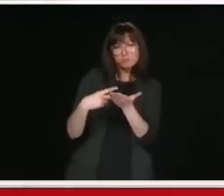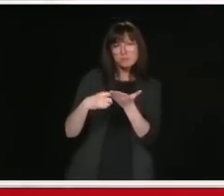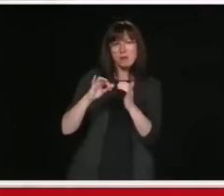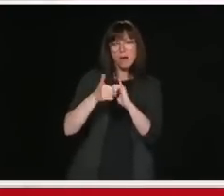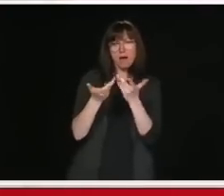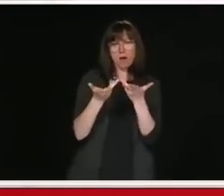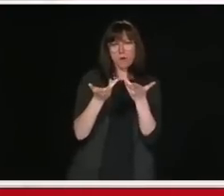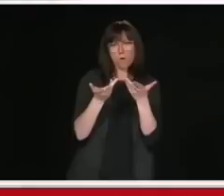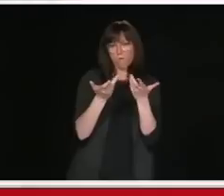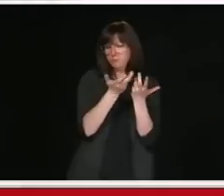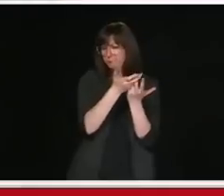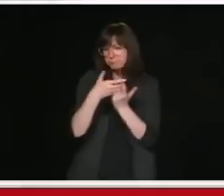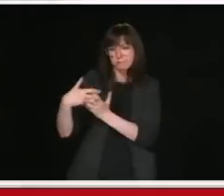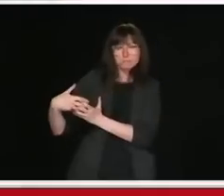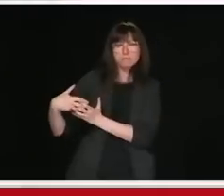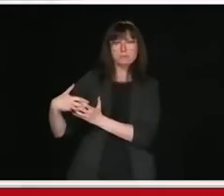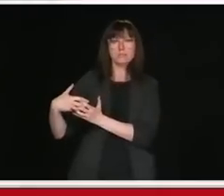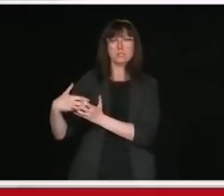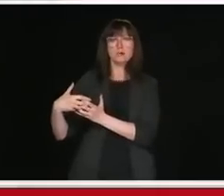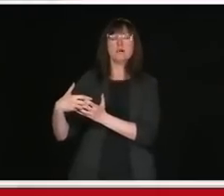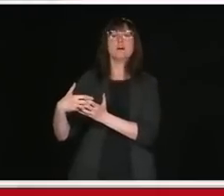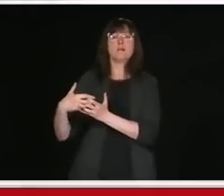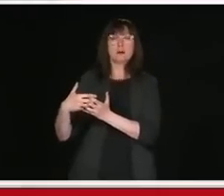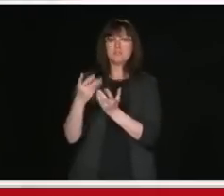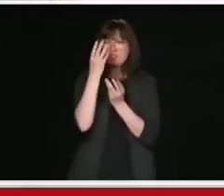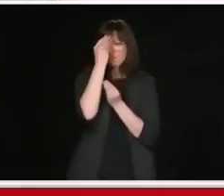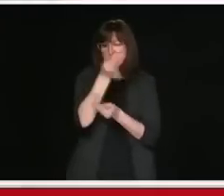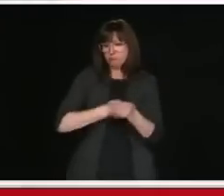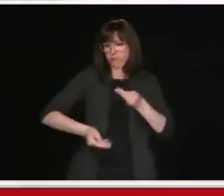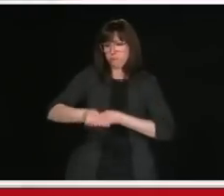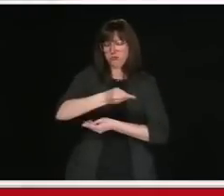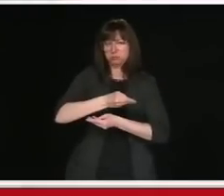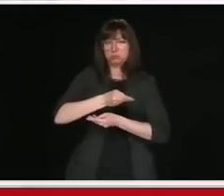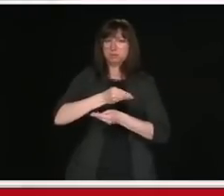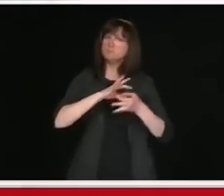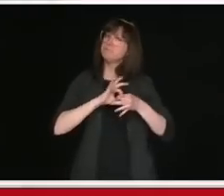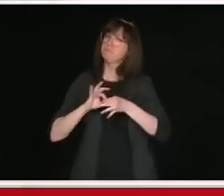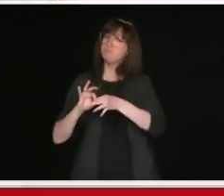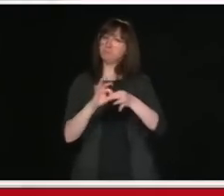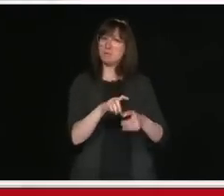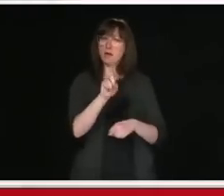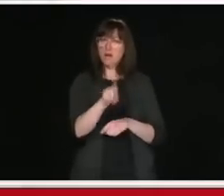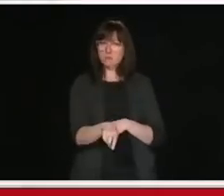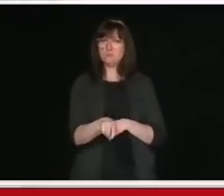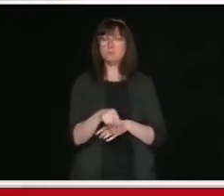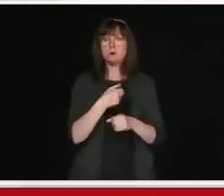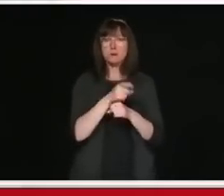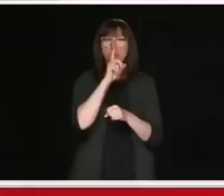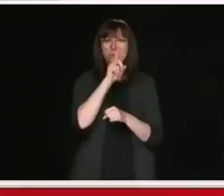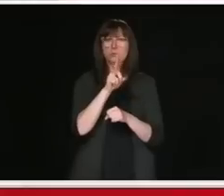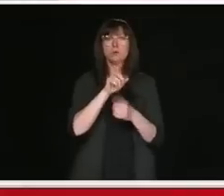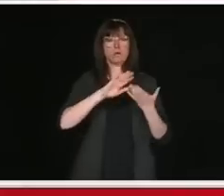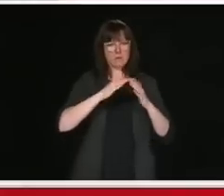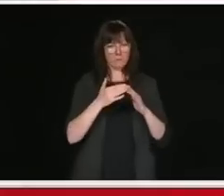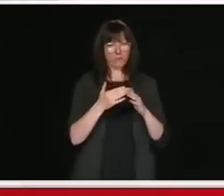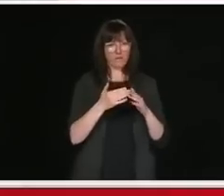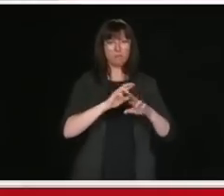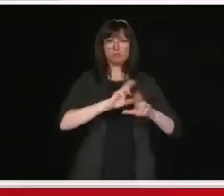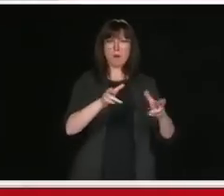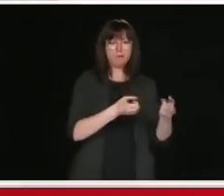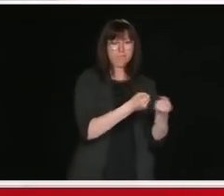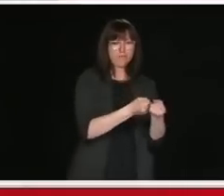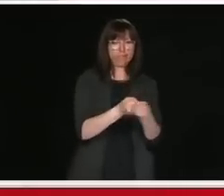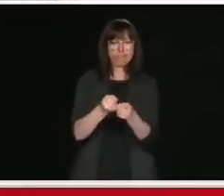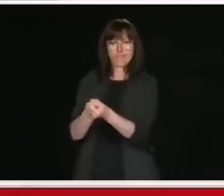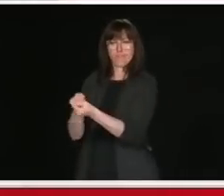We need to work together to identify what our communities need throughout the country. Provinces